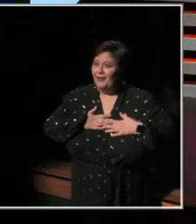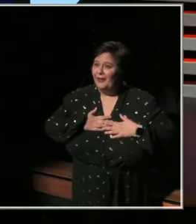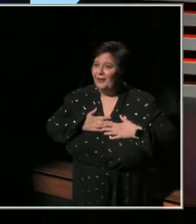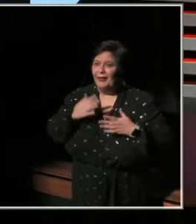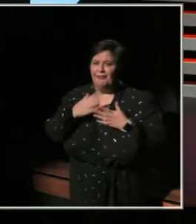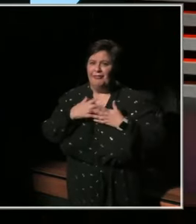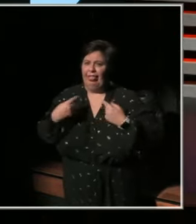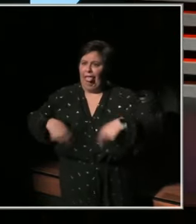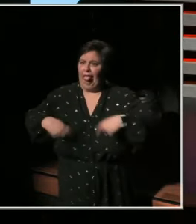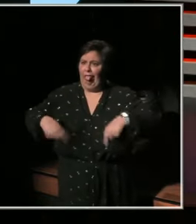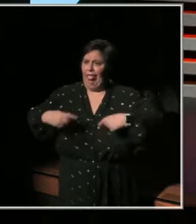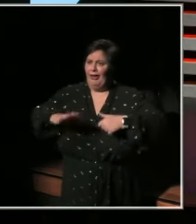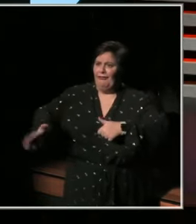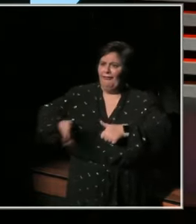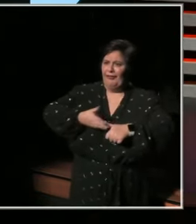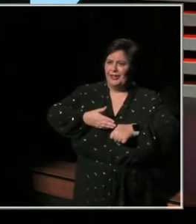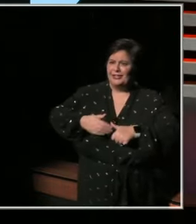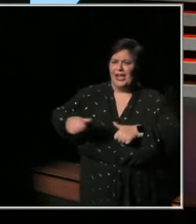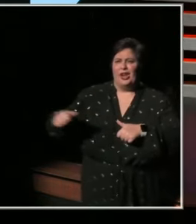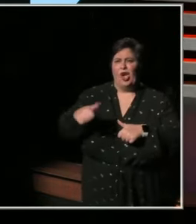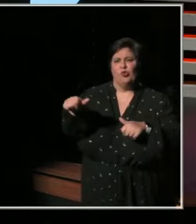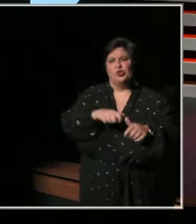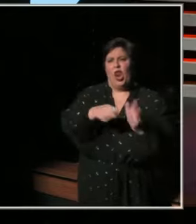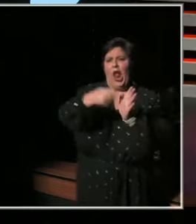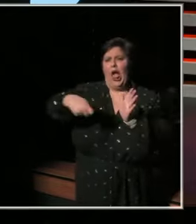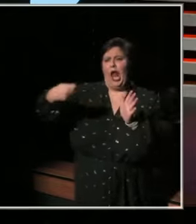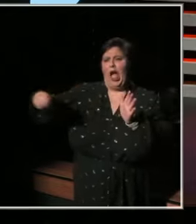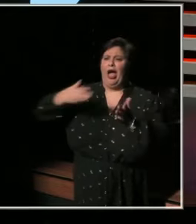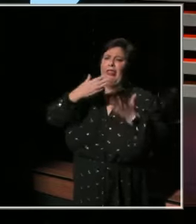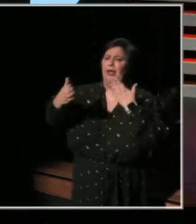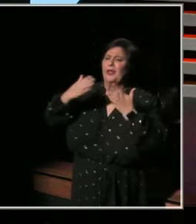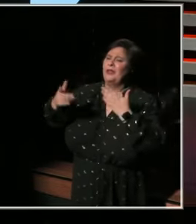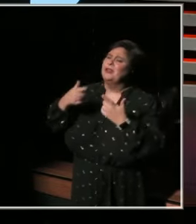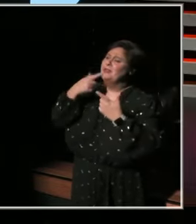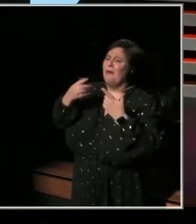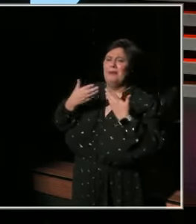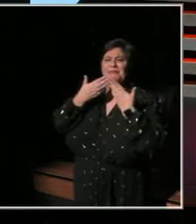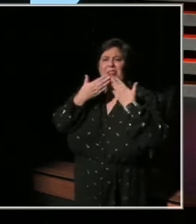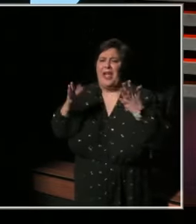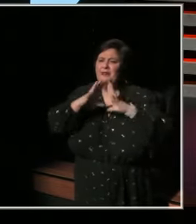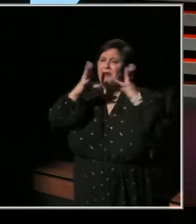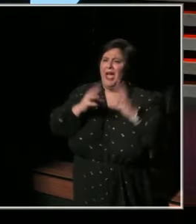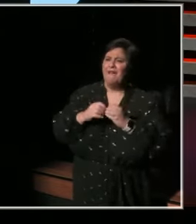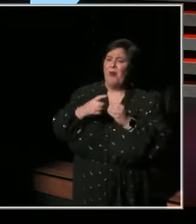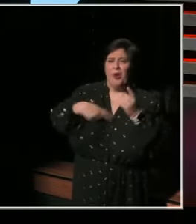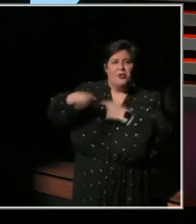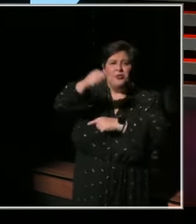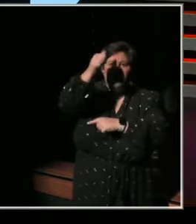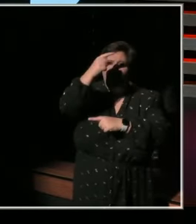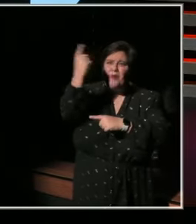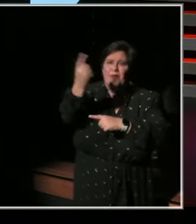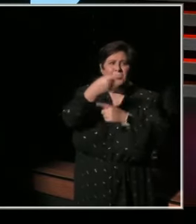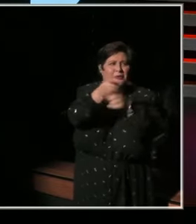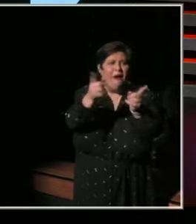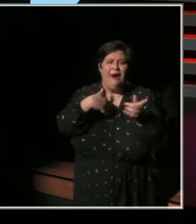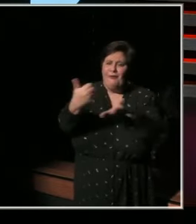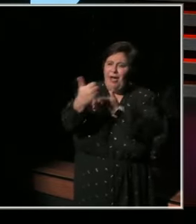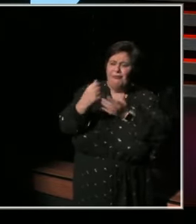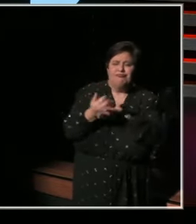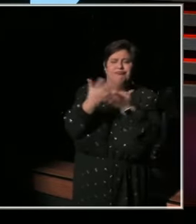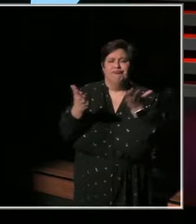Terrifying to go first. I know we're not supposed to spend ages saying thank you, so I'll just collectively say thank you to everyone. You all know who you are, who helped so much on this